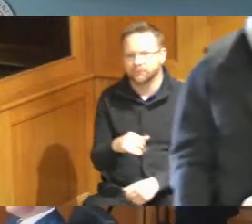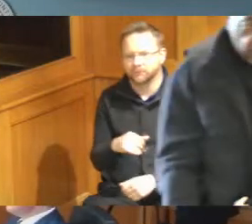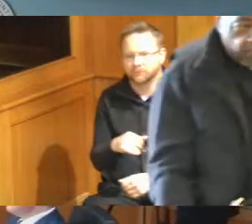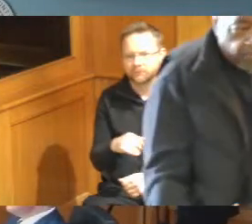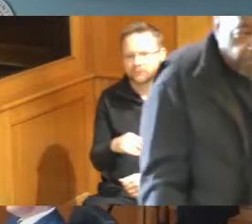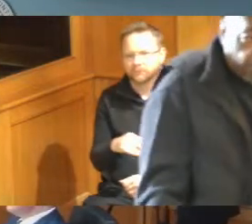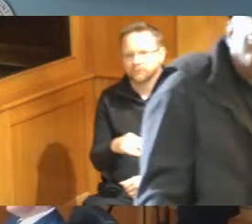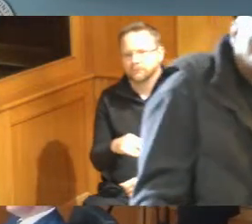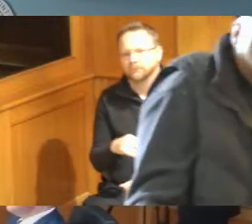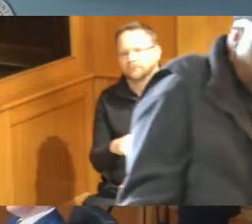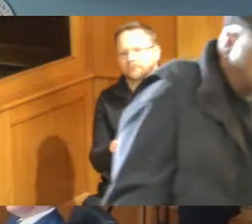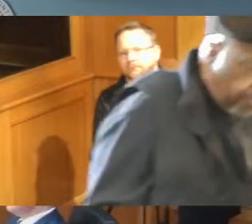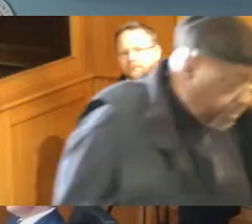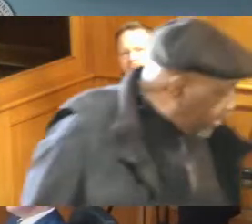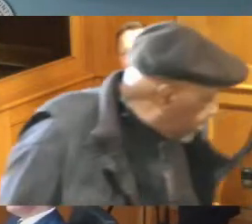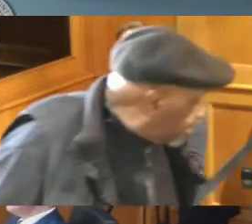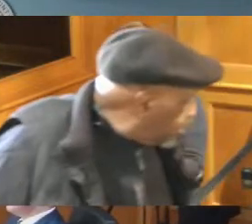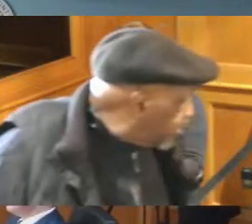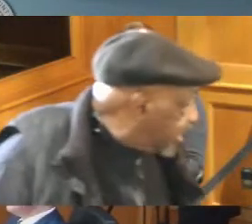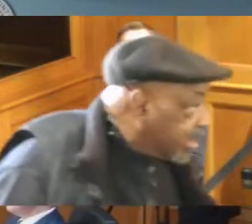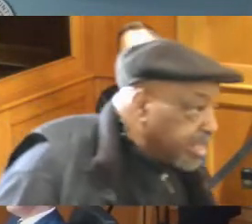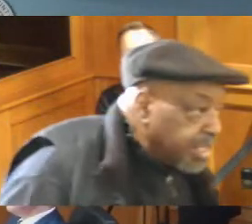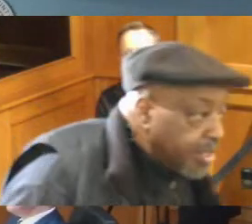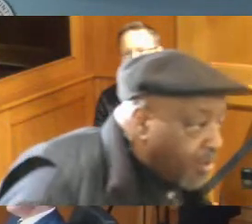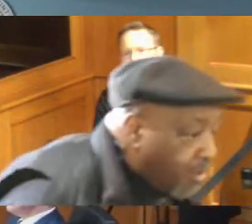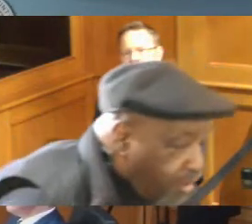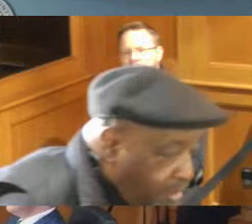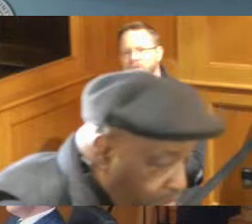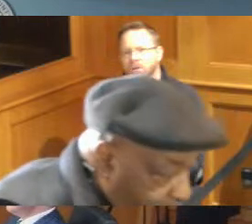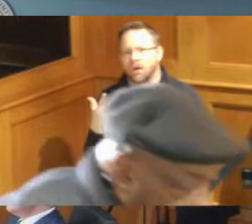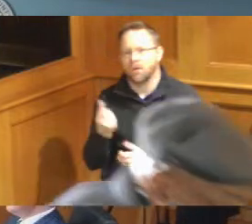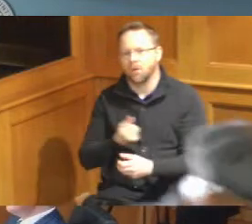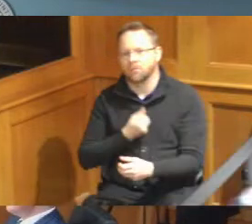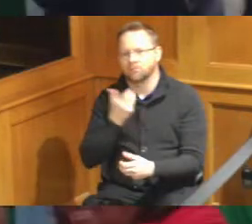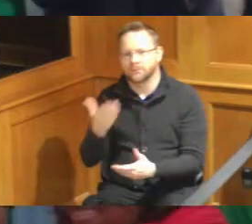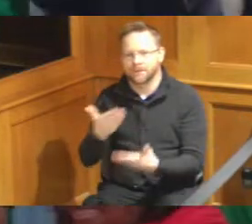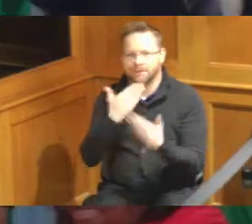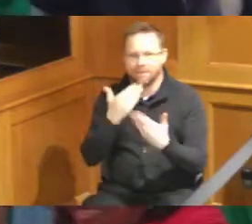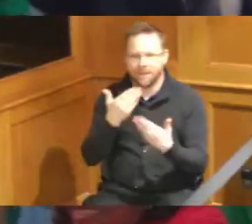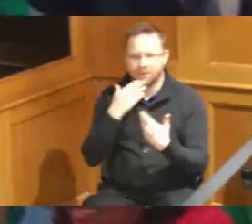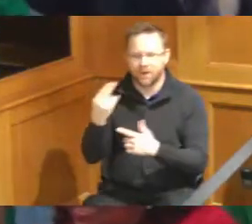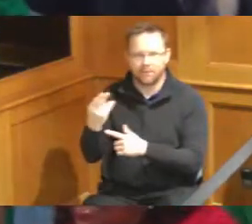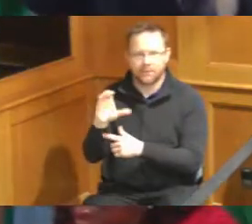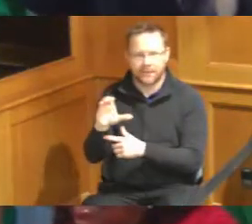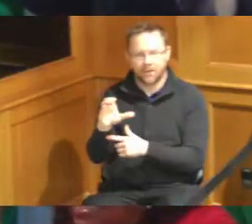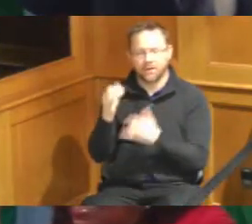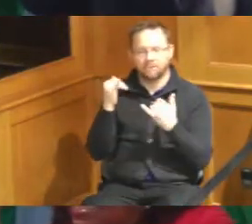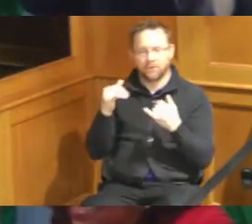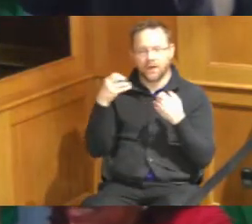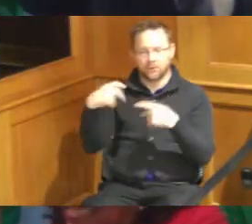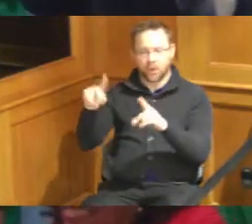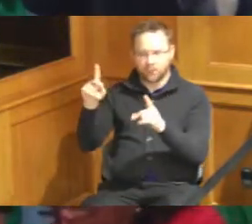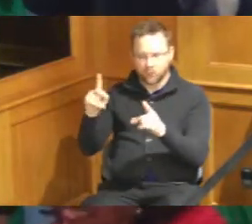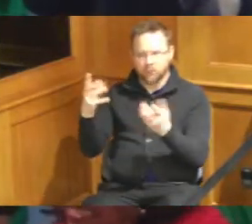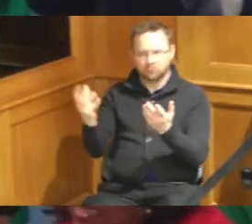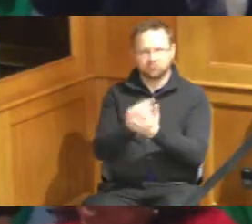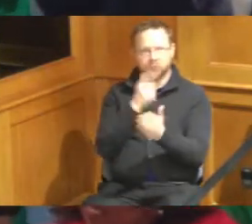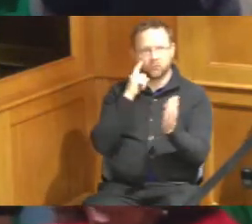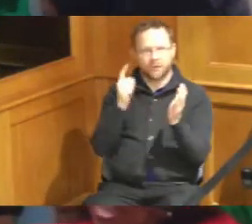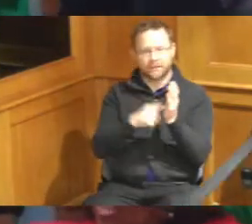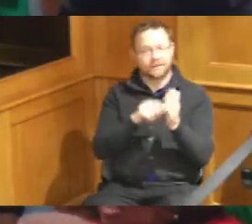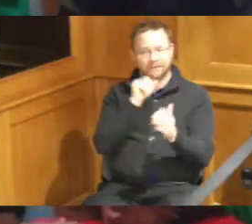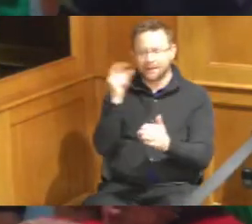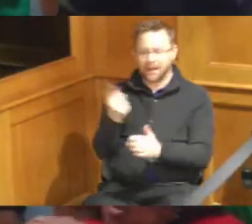Grandmaster. First of all, I would like to say thank you to Hamilton County for taking the opportunity and the time out to recognize not just the Prince